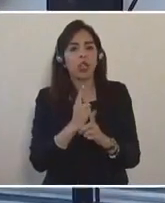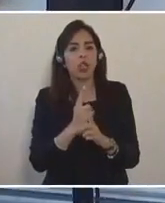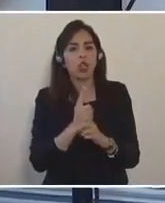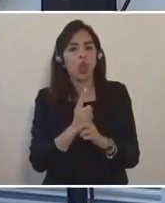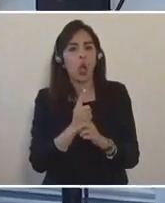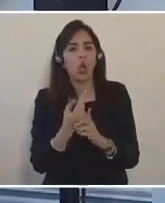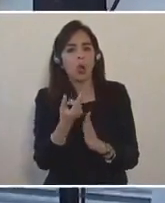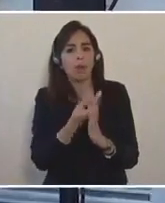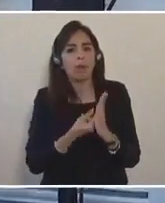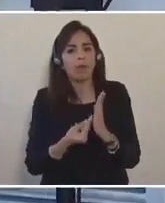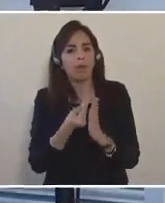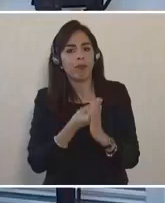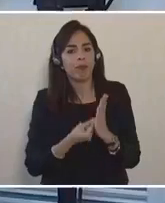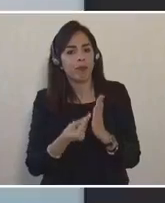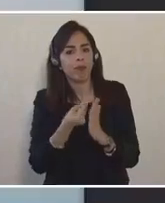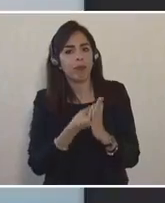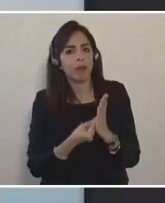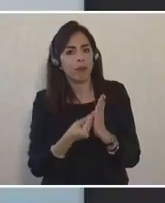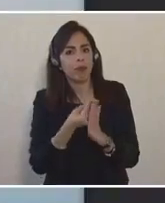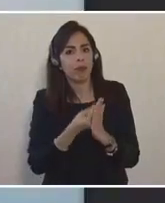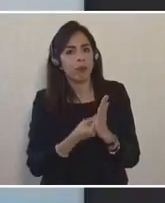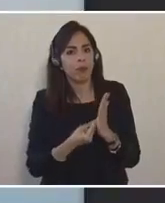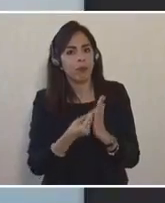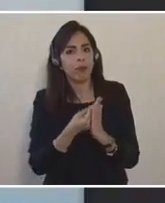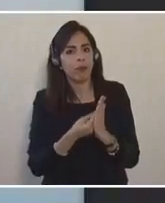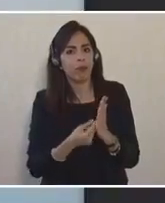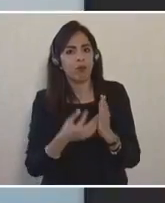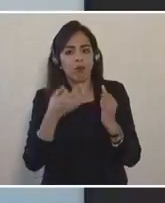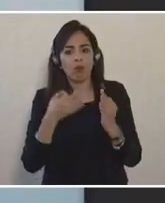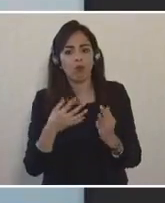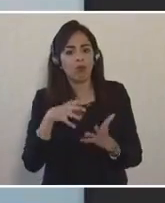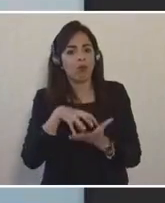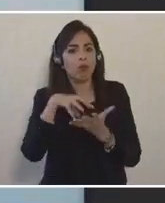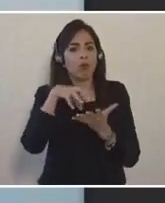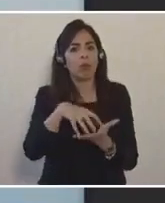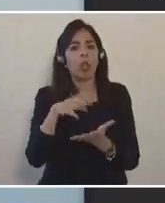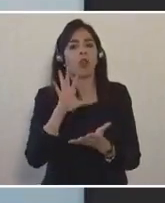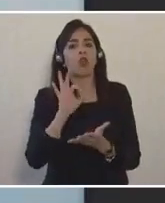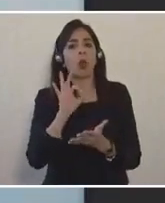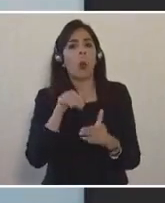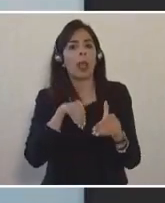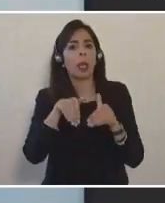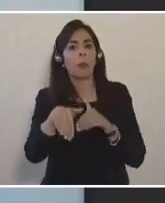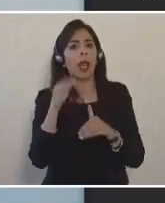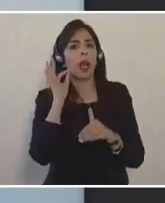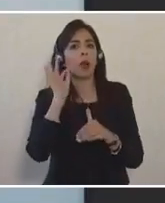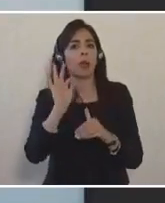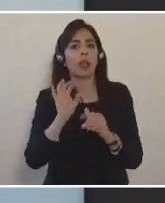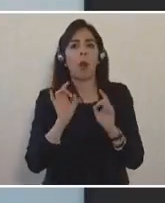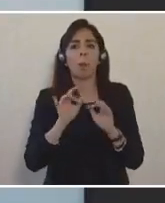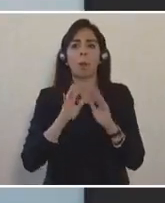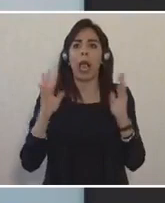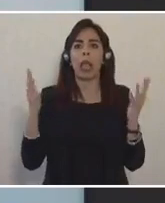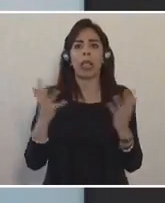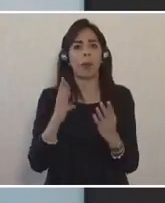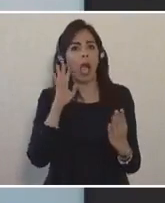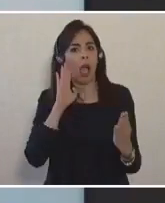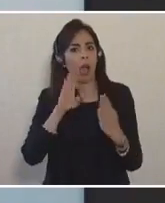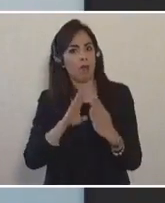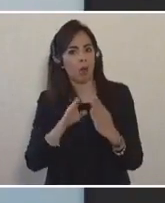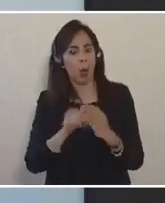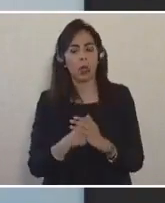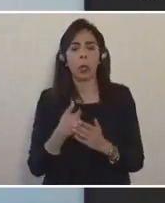the European Union ready to do even more than what has already been